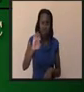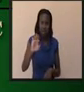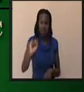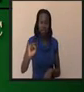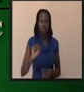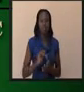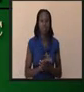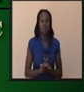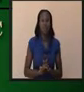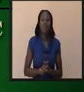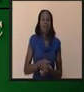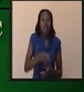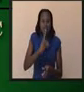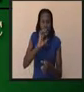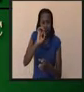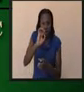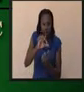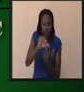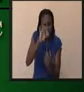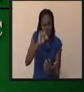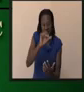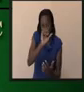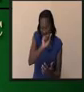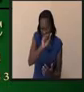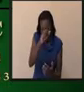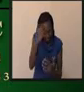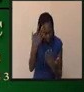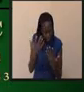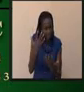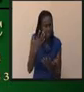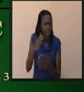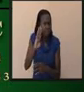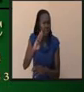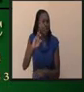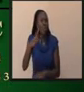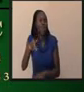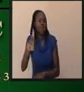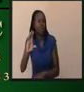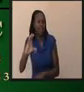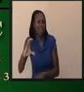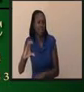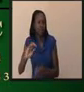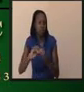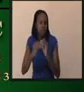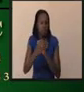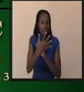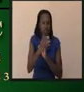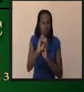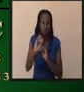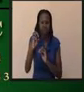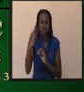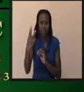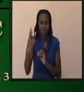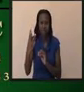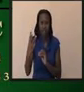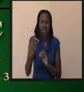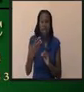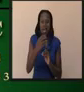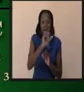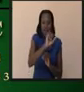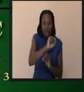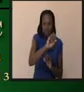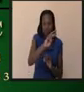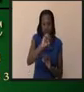genes, and then send the option A, B or C for the answer to the number 5003.